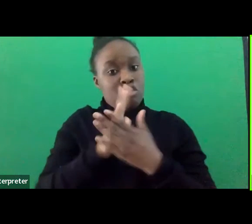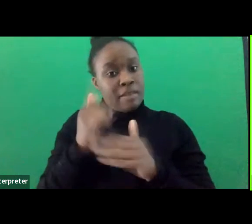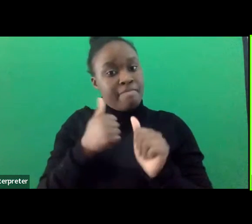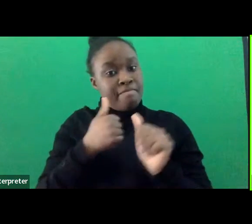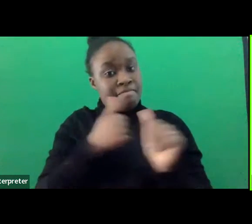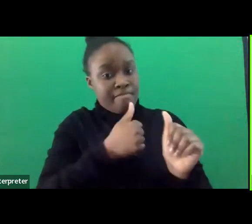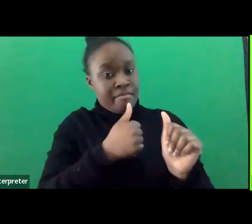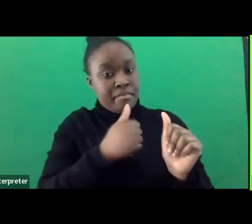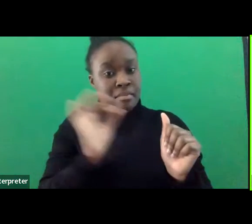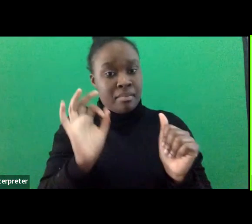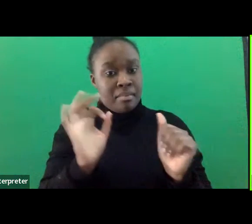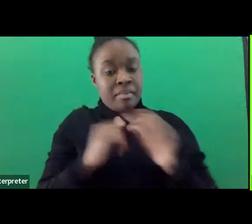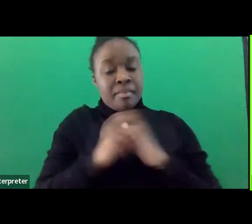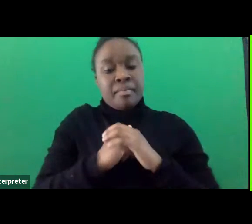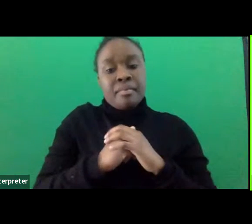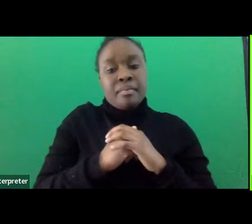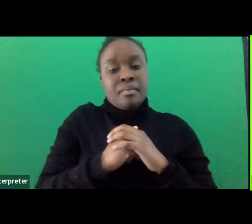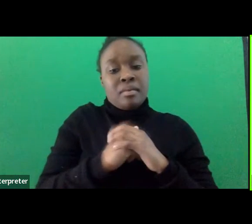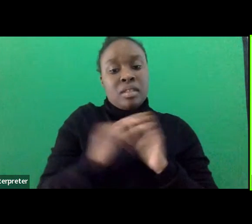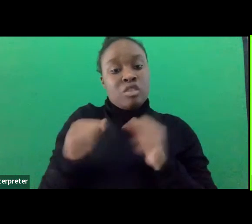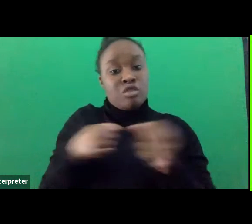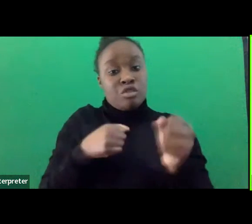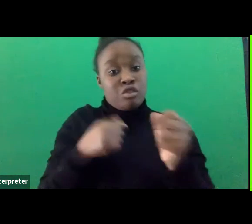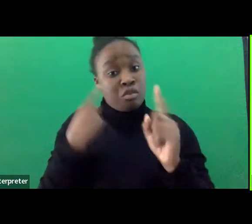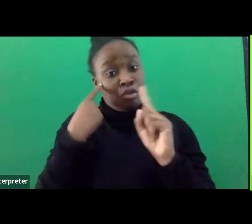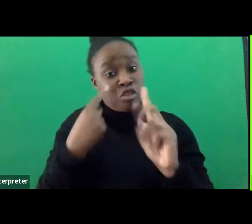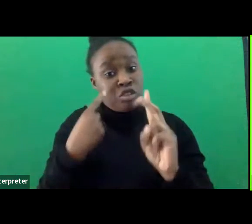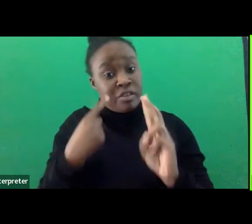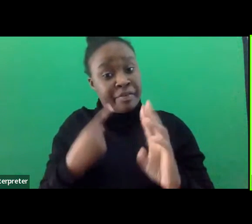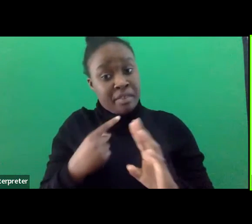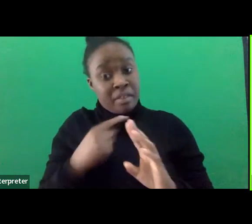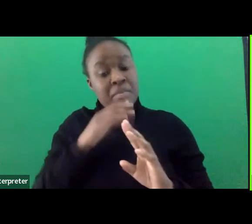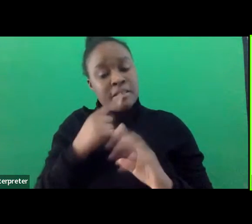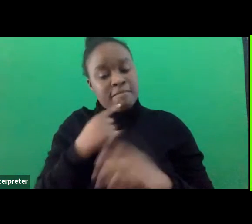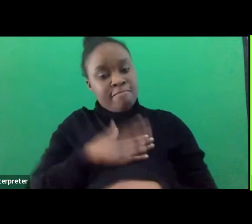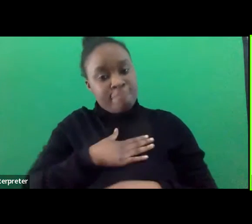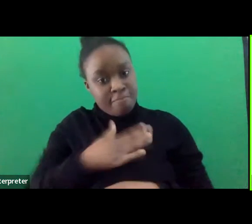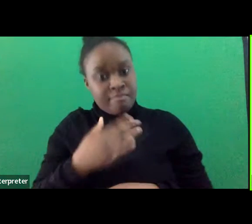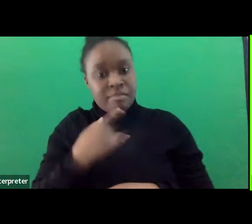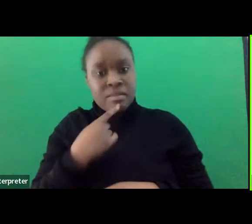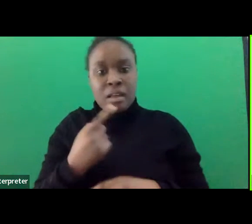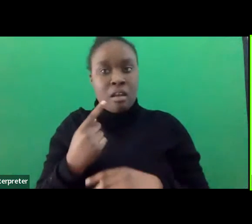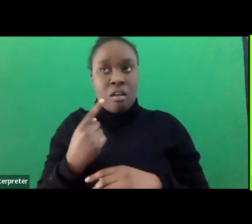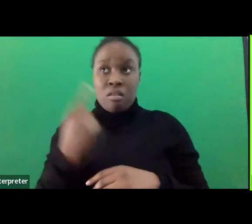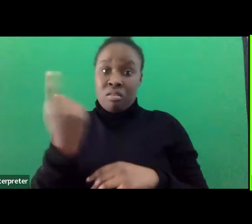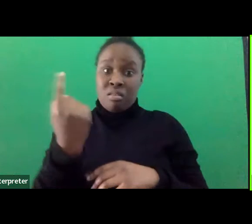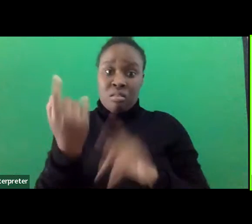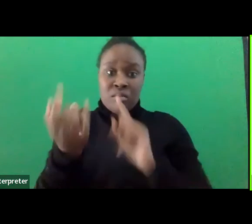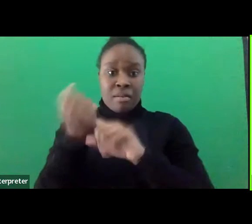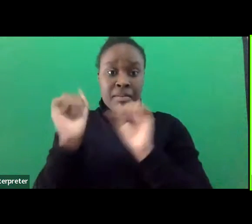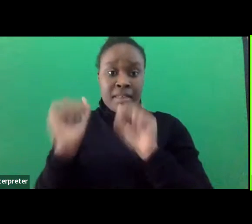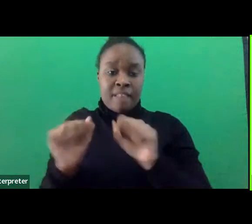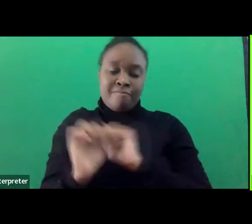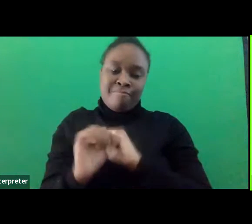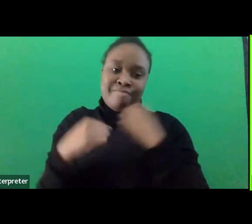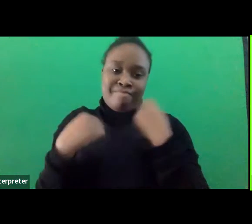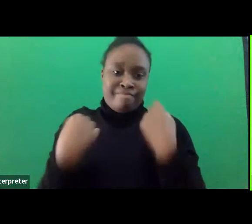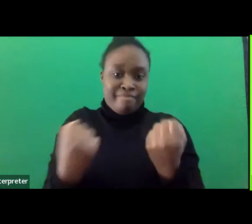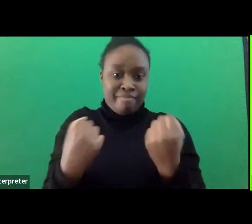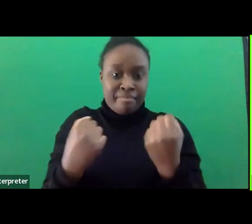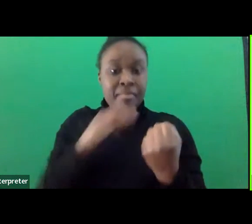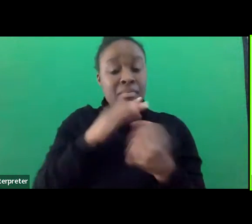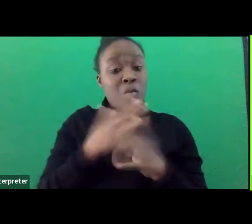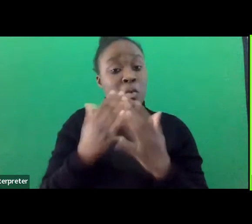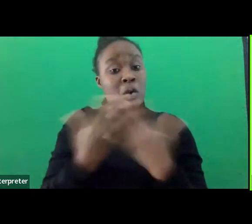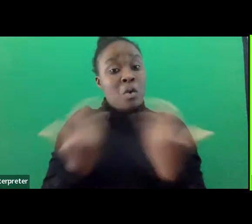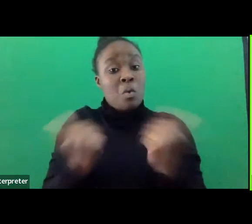8th strategic objective acknowledges that SARS cannot do this alone, that we need to work with and through stakeholders